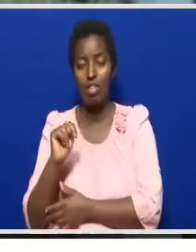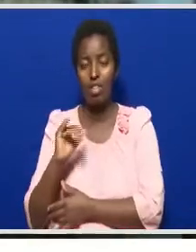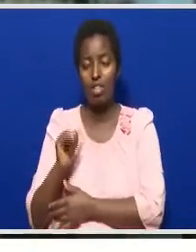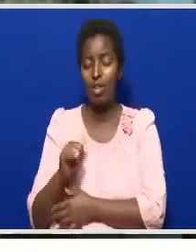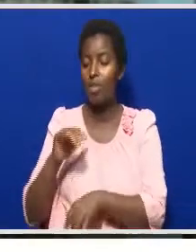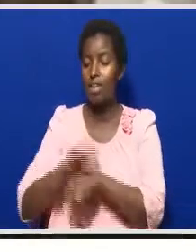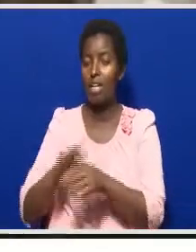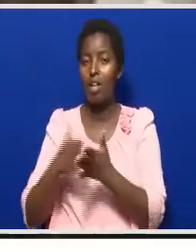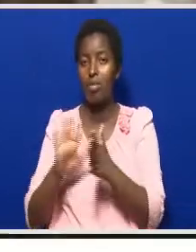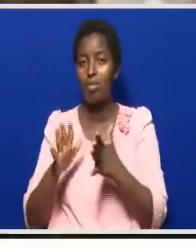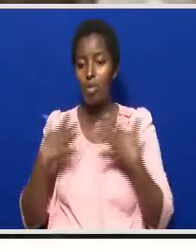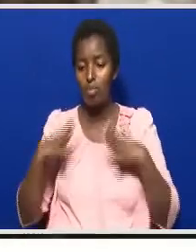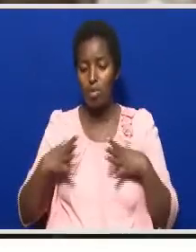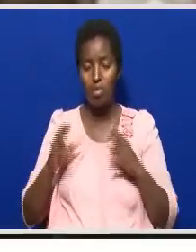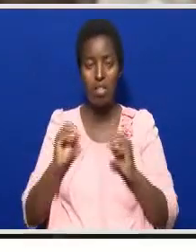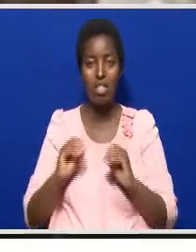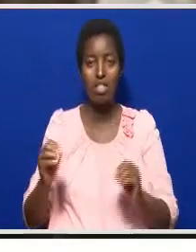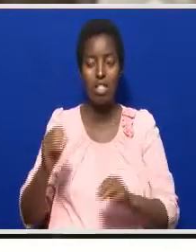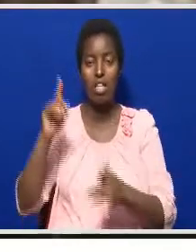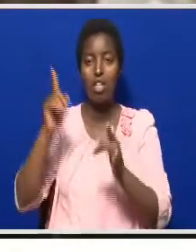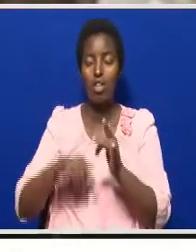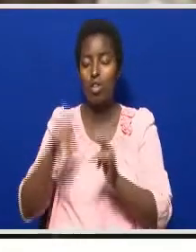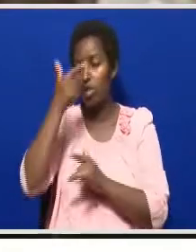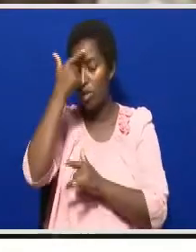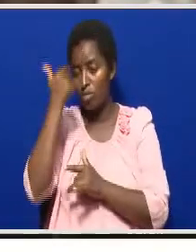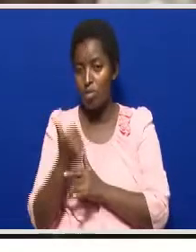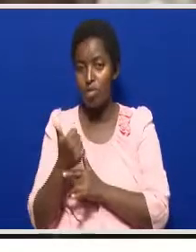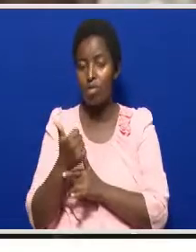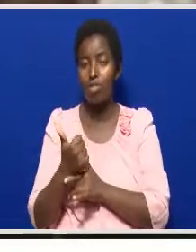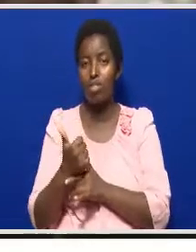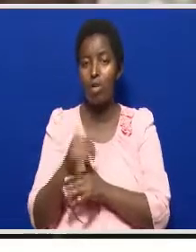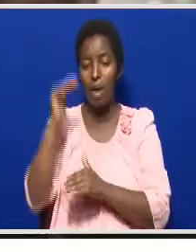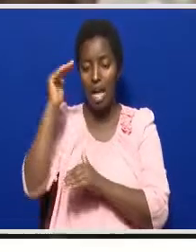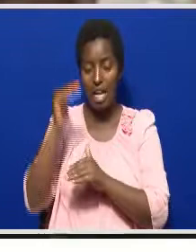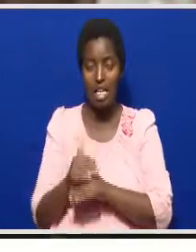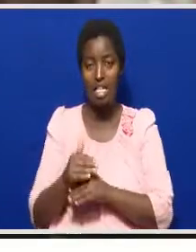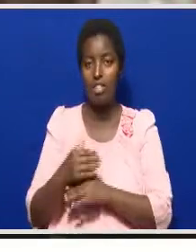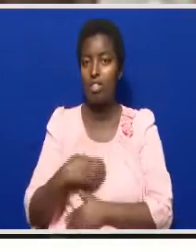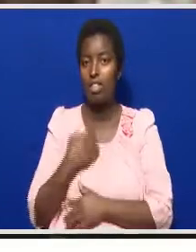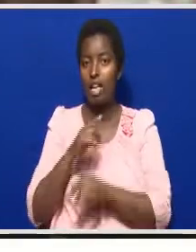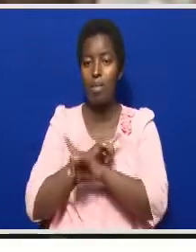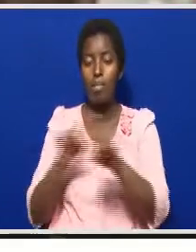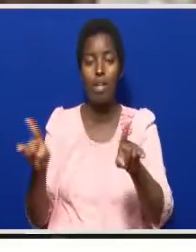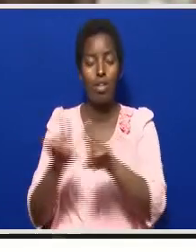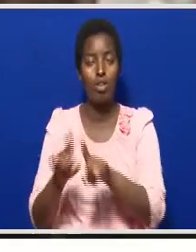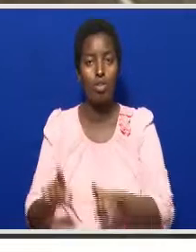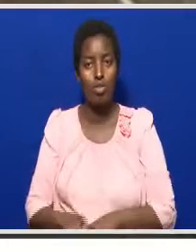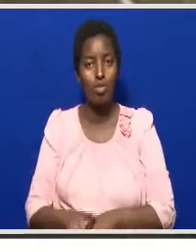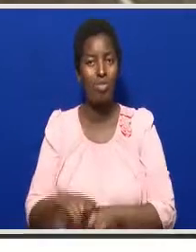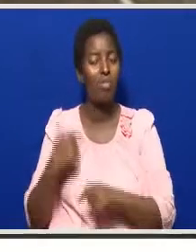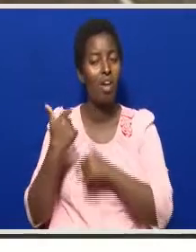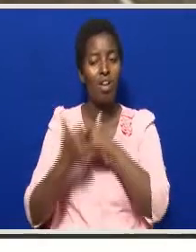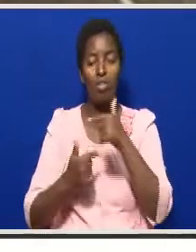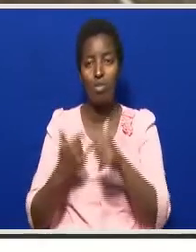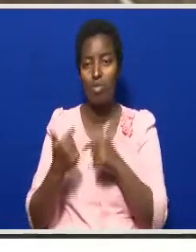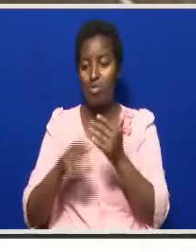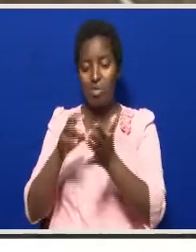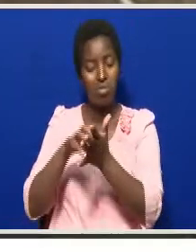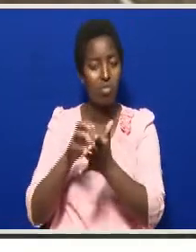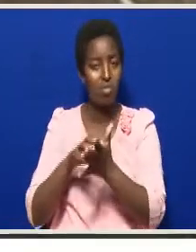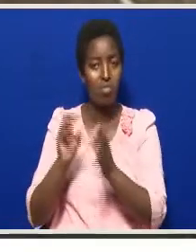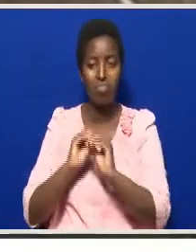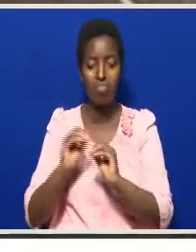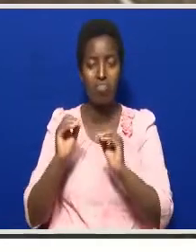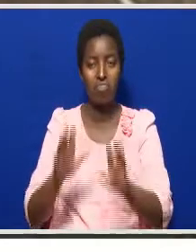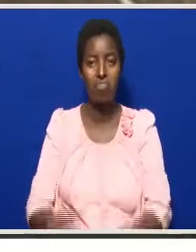patients, not because they have exhausted our beds, but because we cannot cope with provision